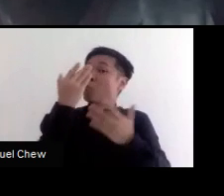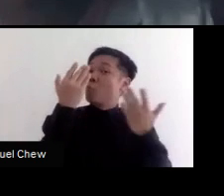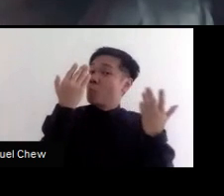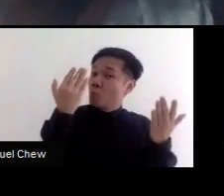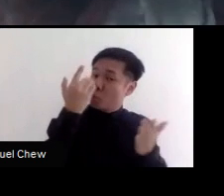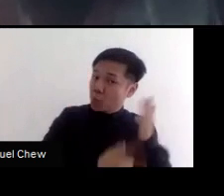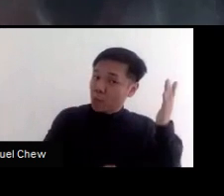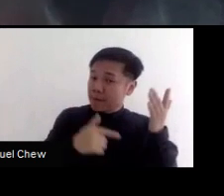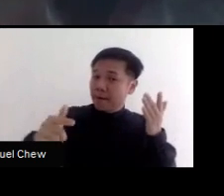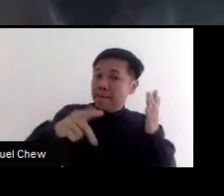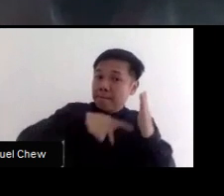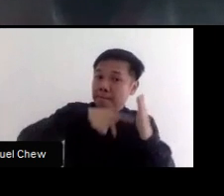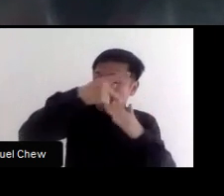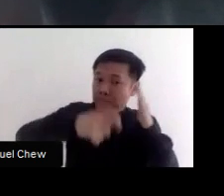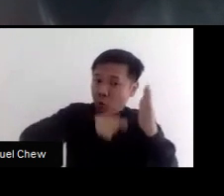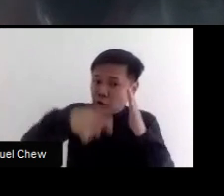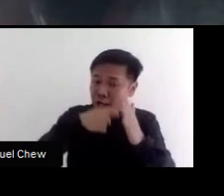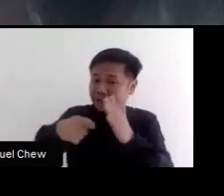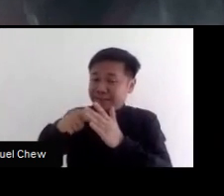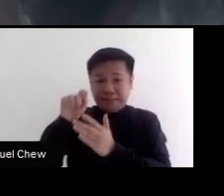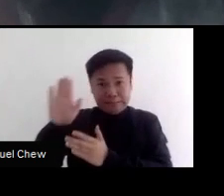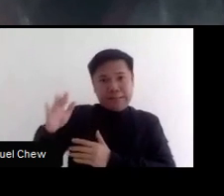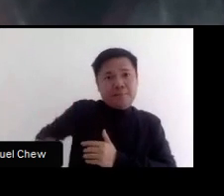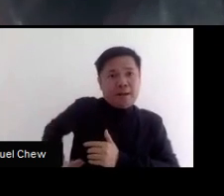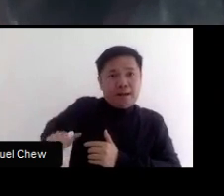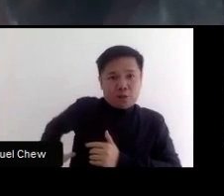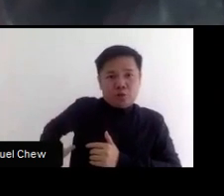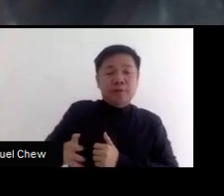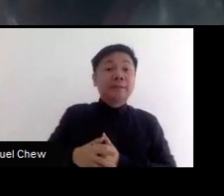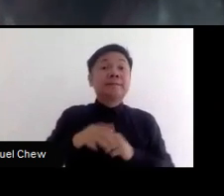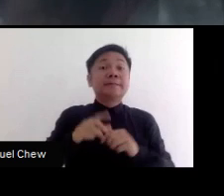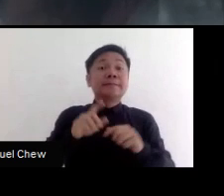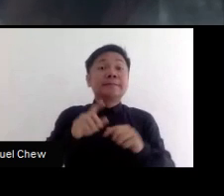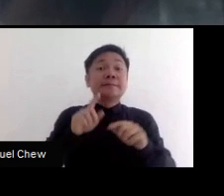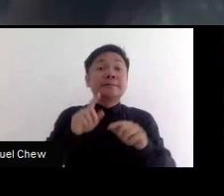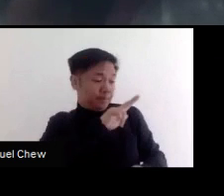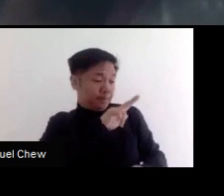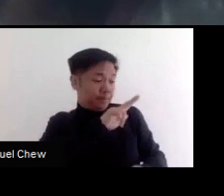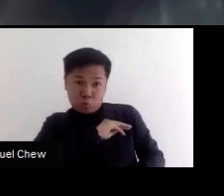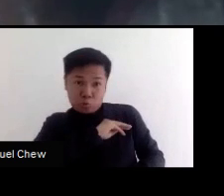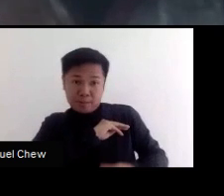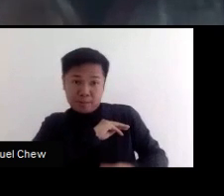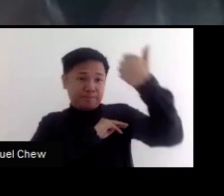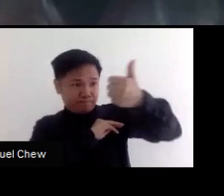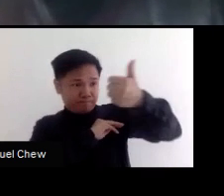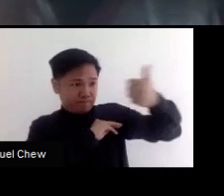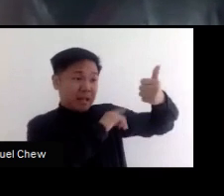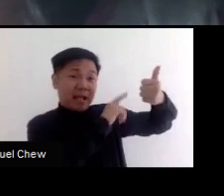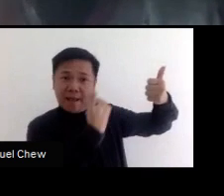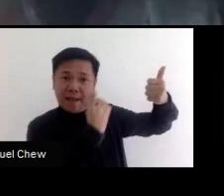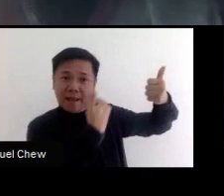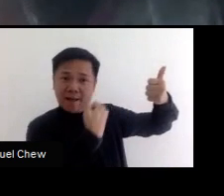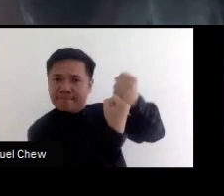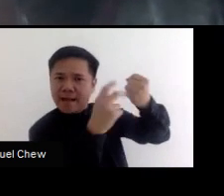the SDGs. Different ministries, with the help of UN agencies, NGOs, etc., are trying